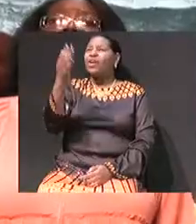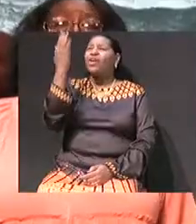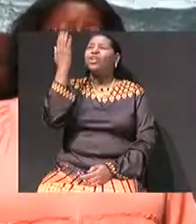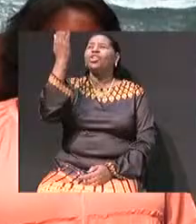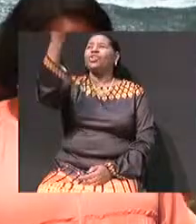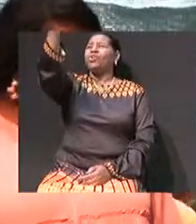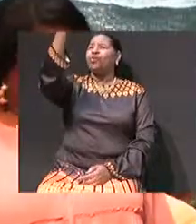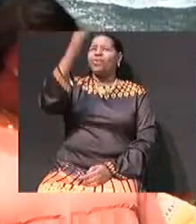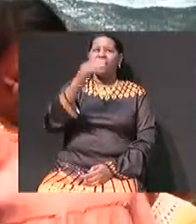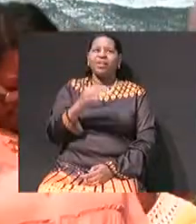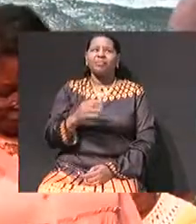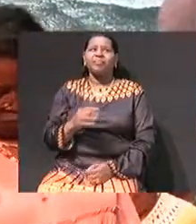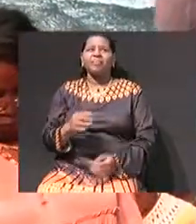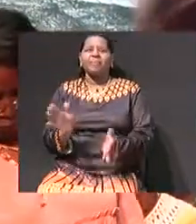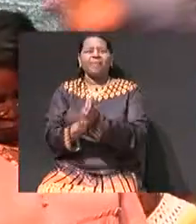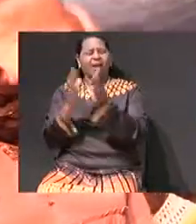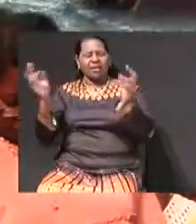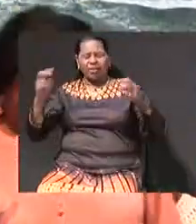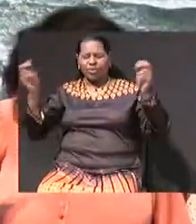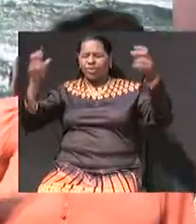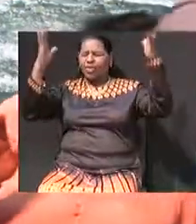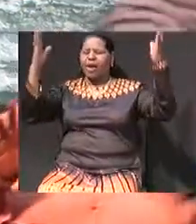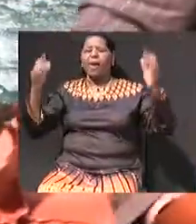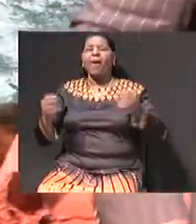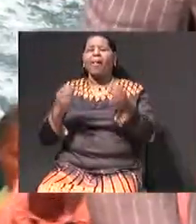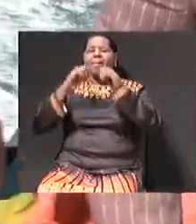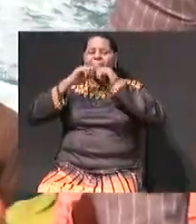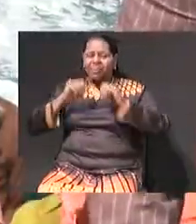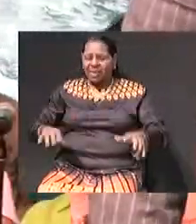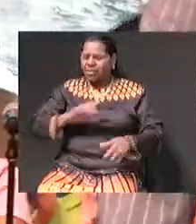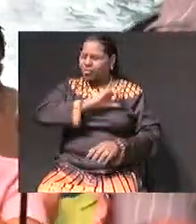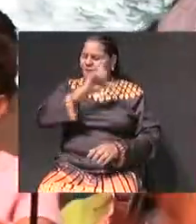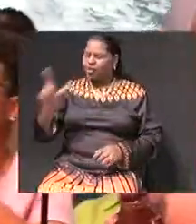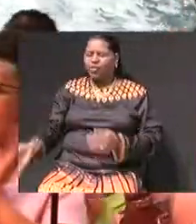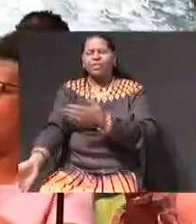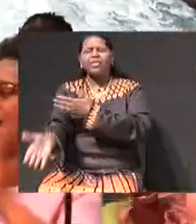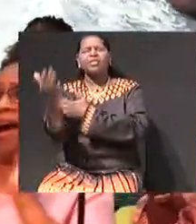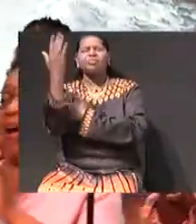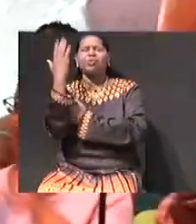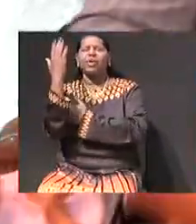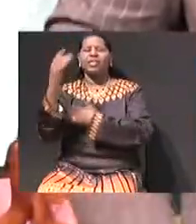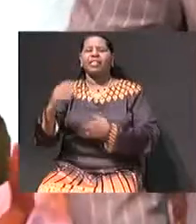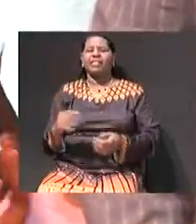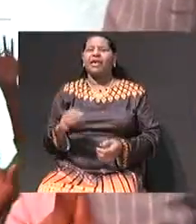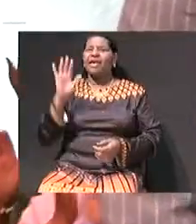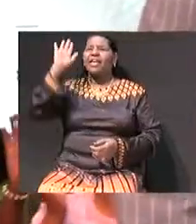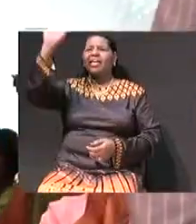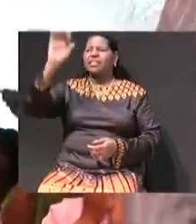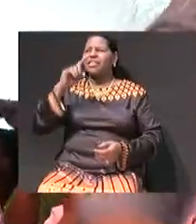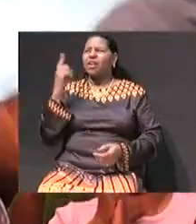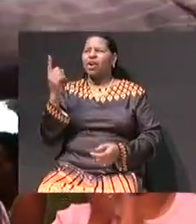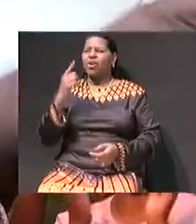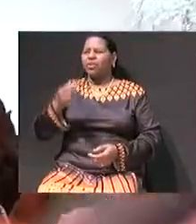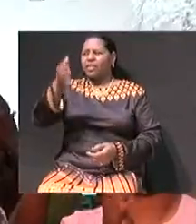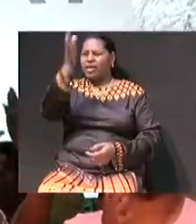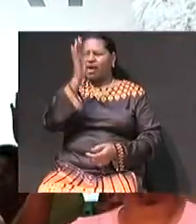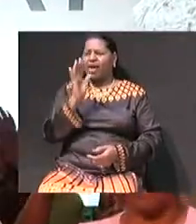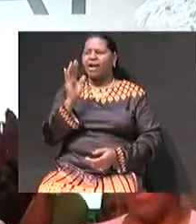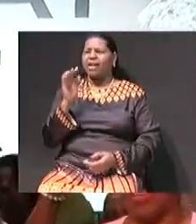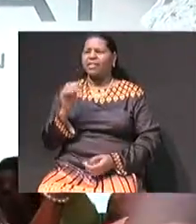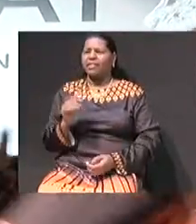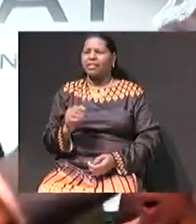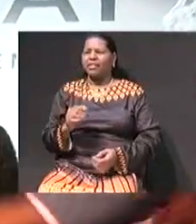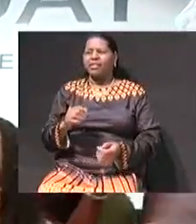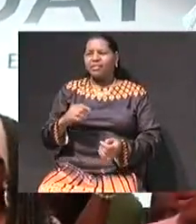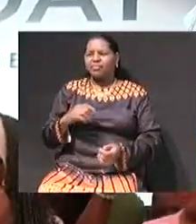Hallelujah. Hallelujah. Can we bless him this morning? He's the only God who has ever